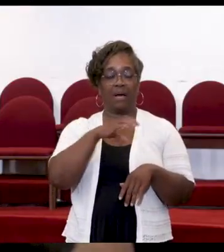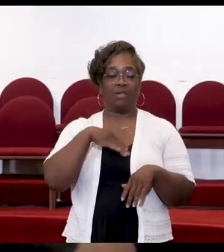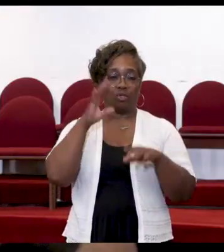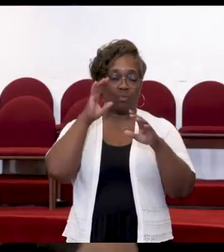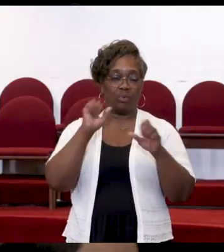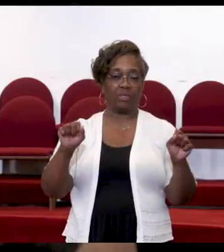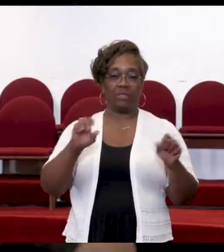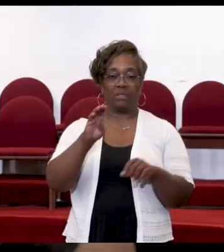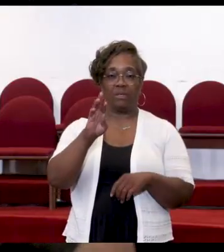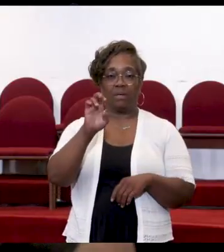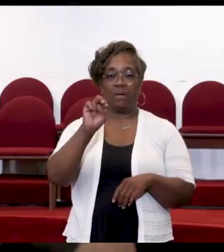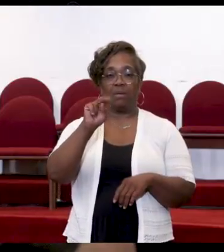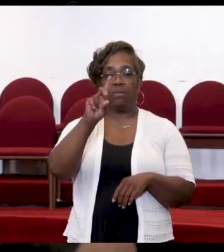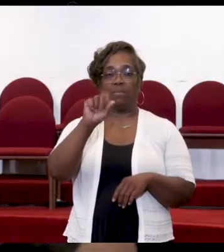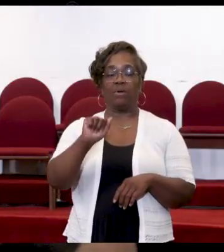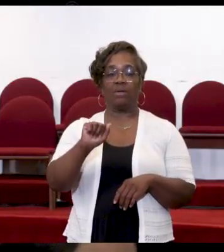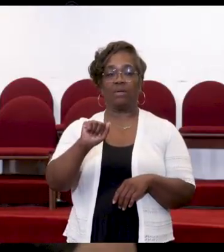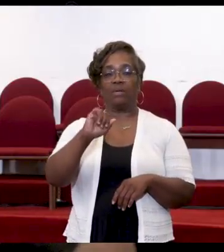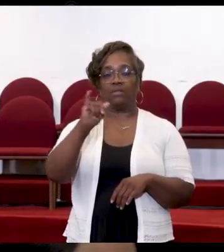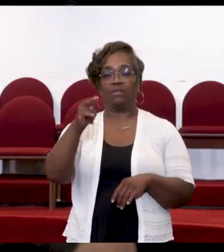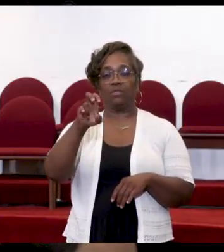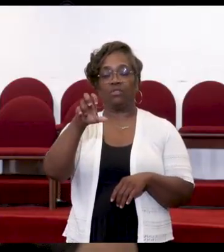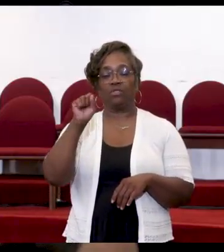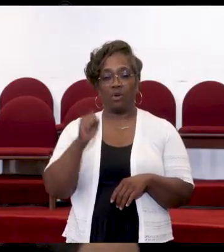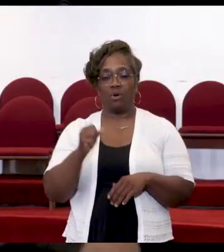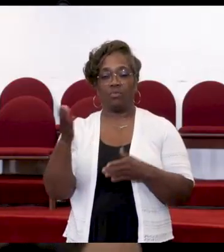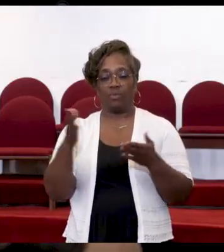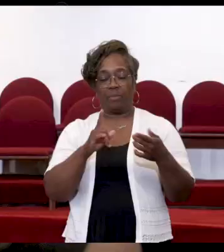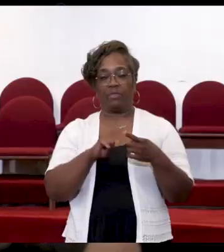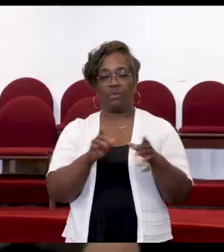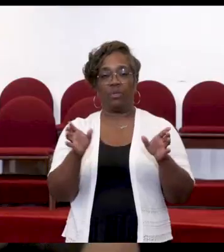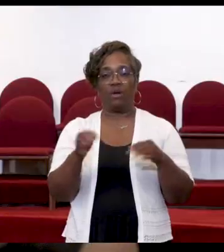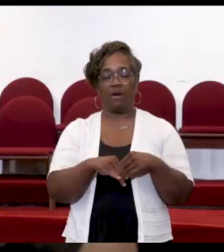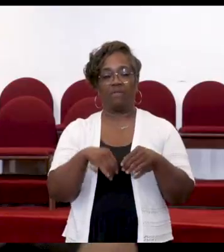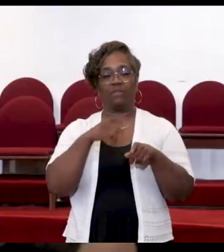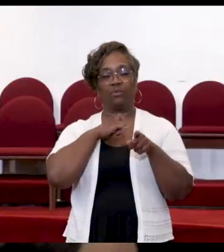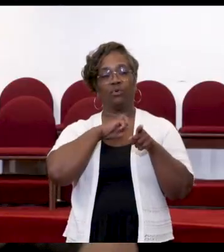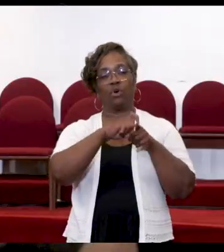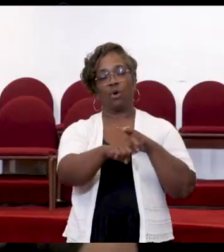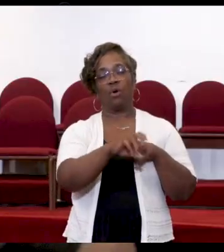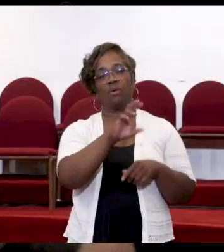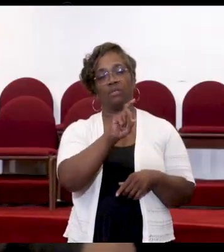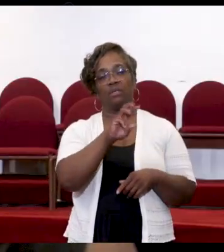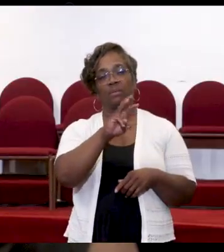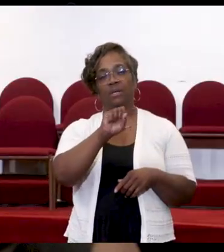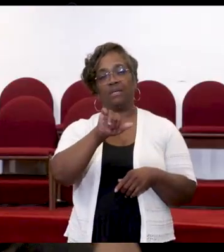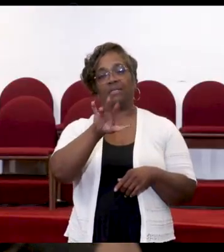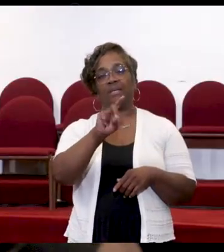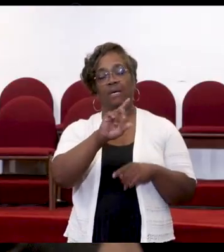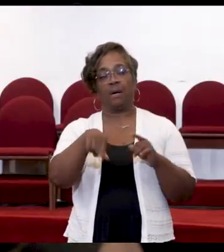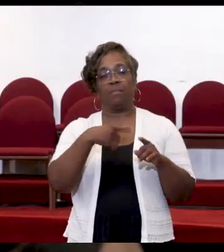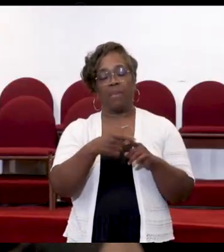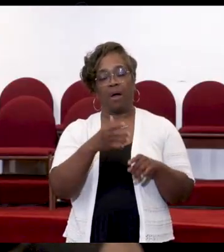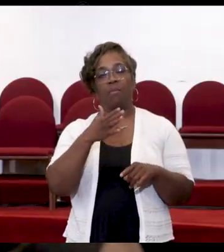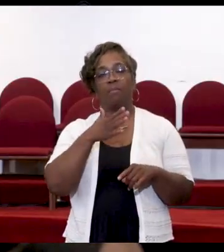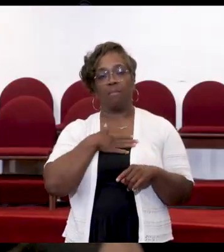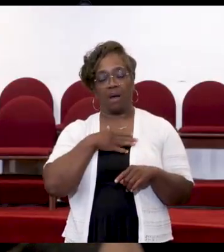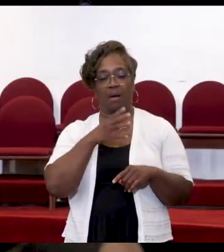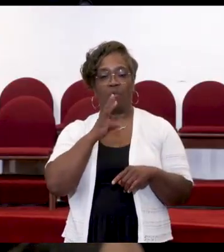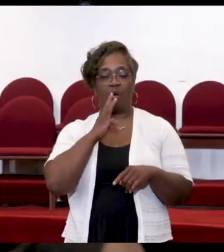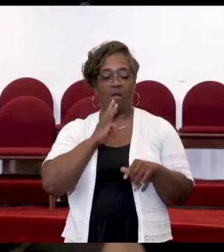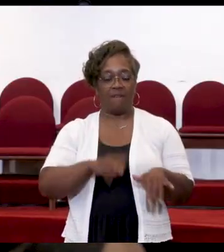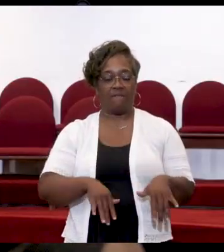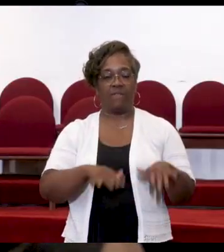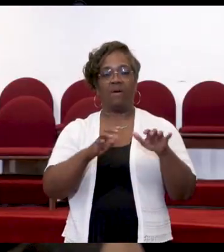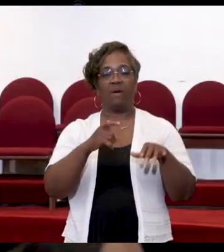her staff, Linda Wesley, to go in to take me to the office to call DWSD about my flood. So I lost a lot of items, and some of them I still have